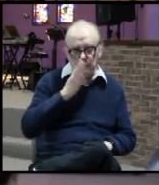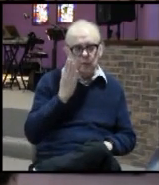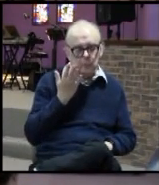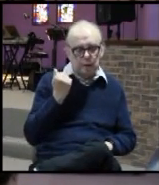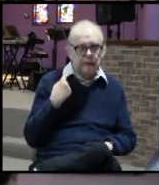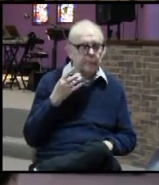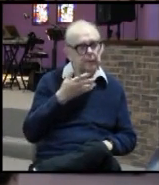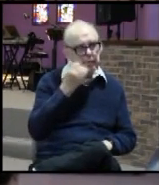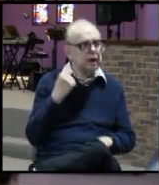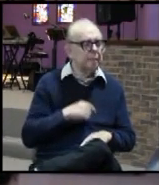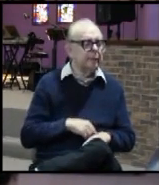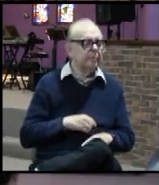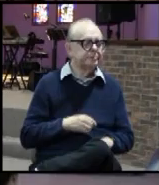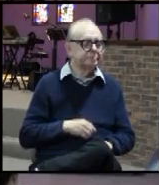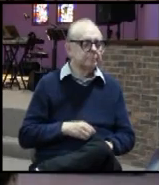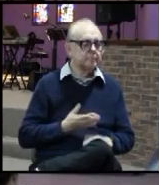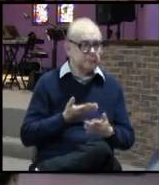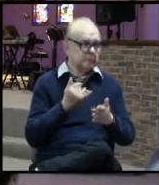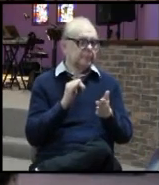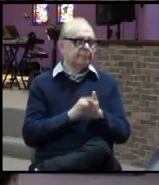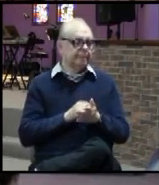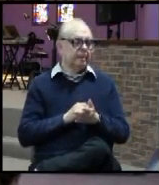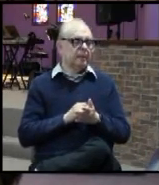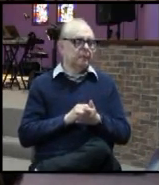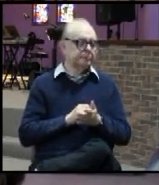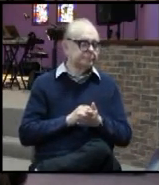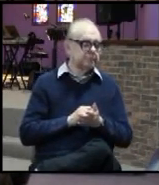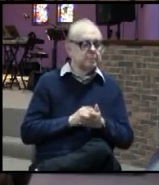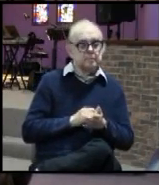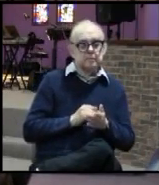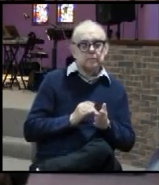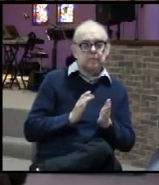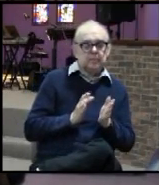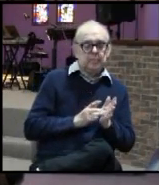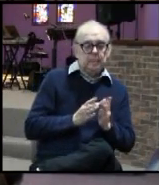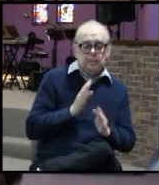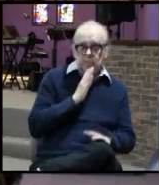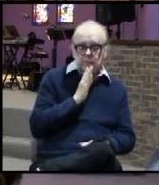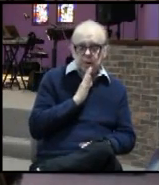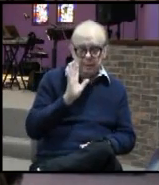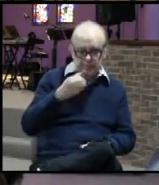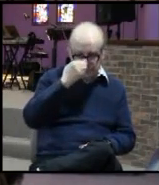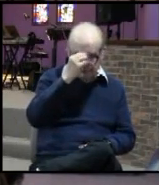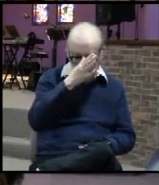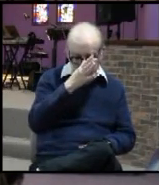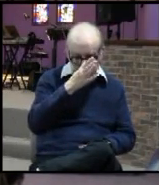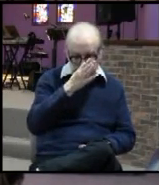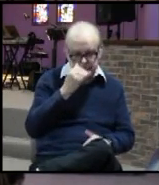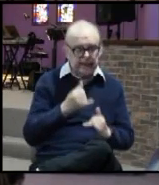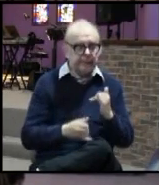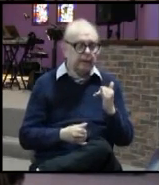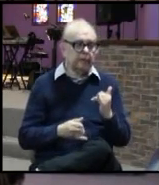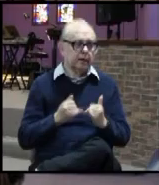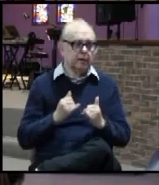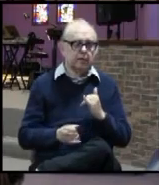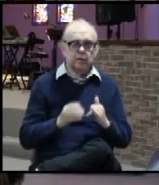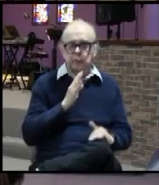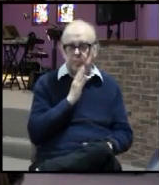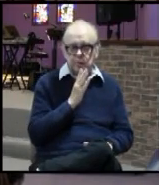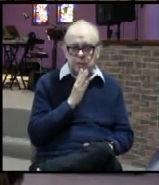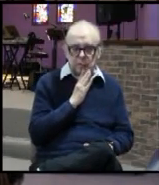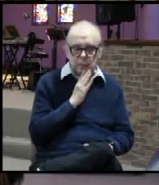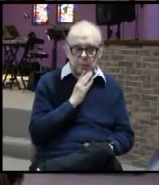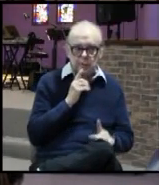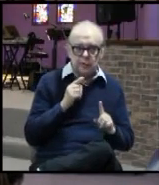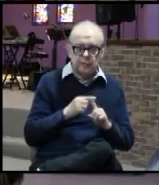me? Prior to that, he was talking to his Father. After this, now at the very end, he's talking to